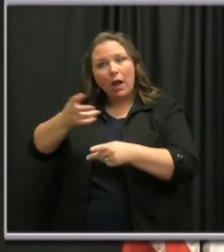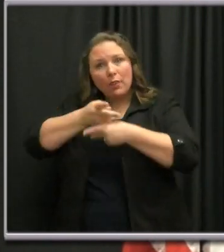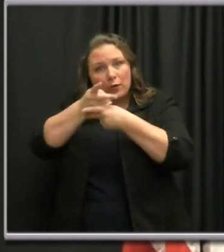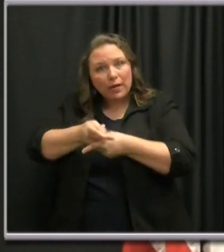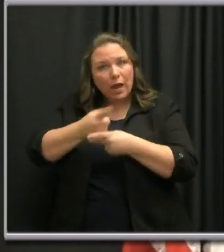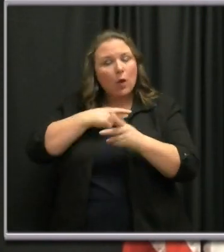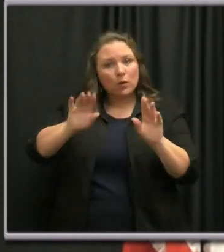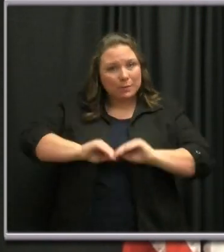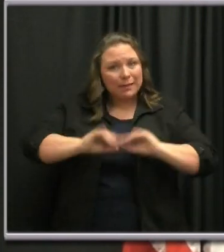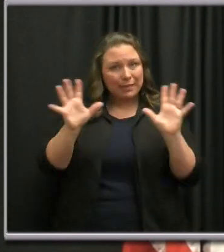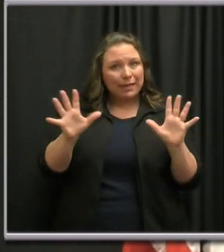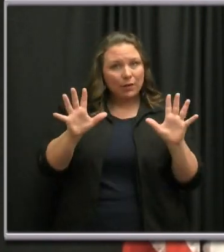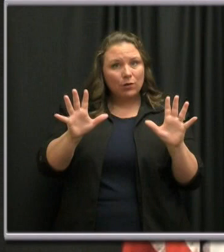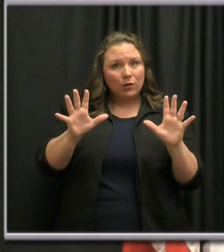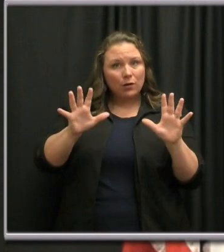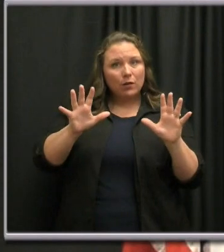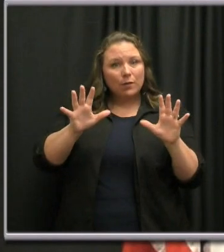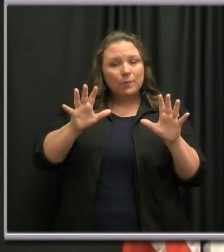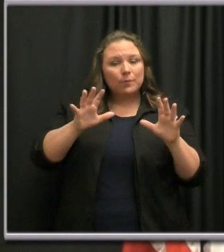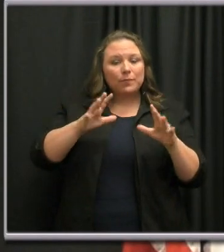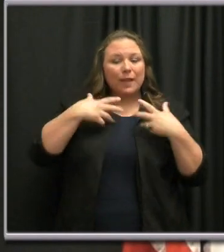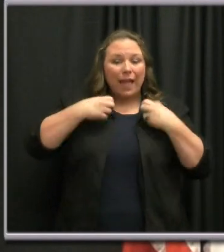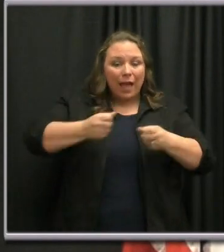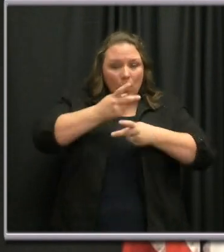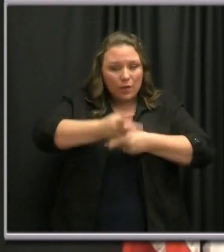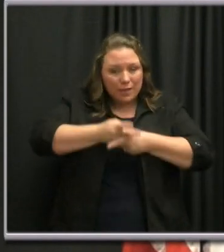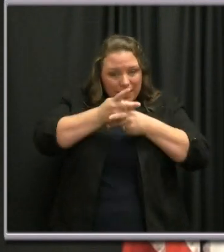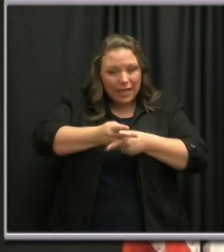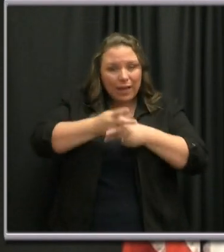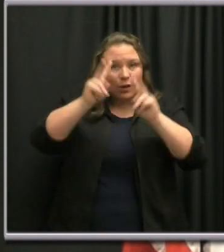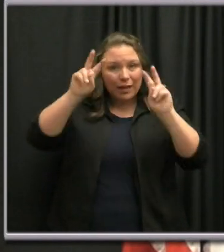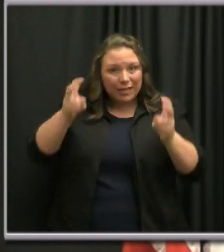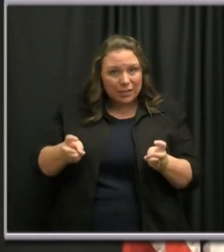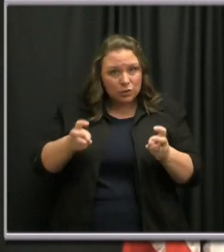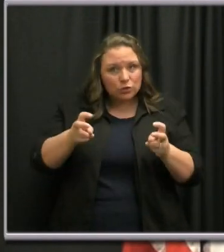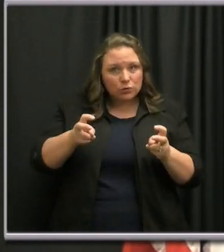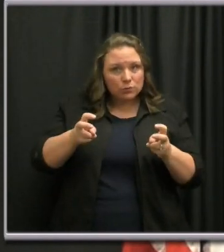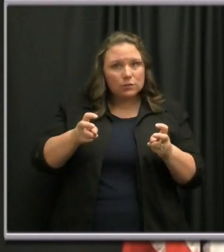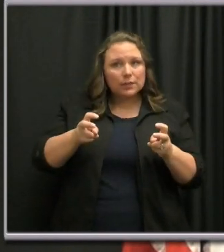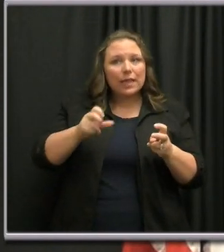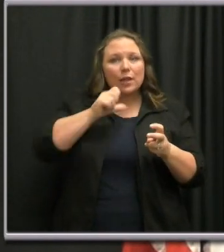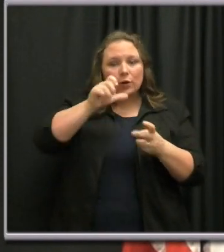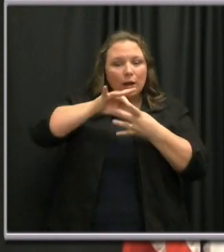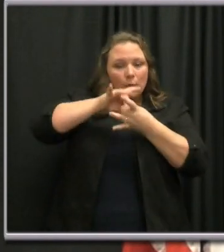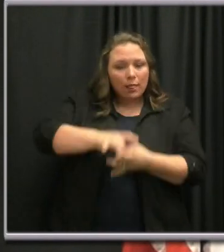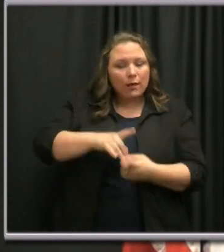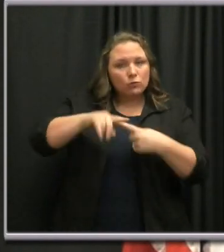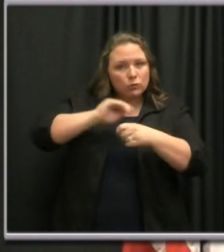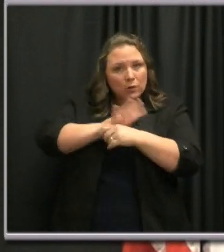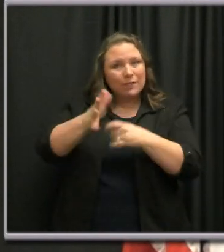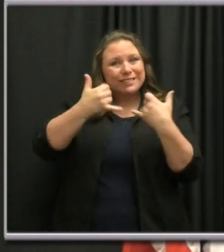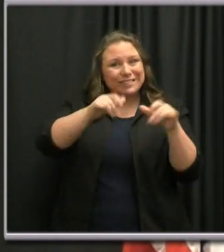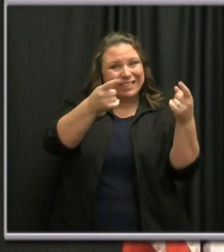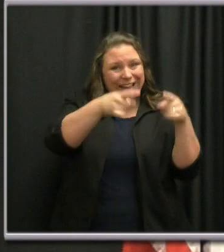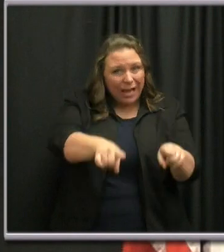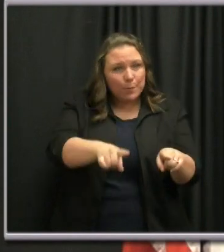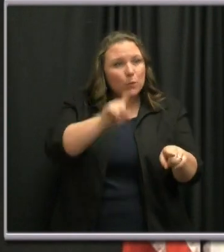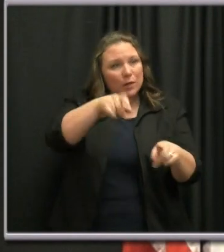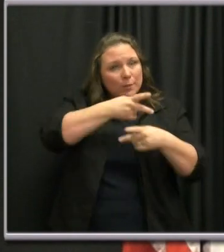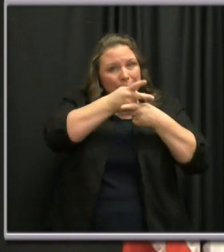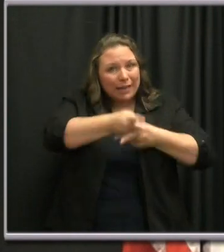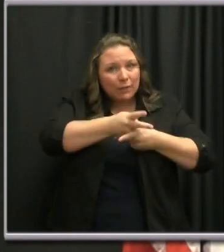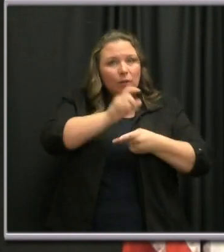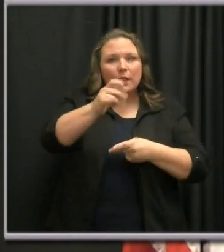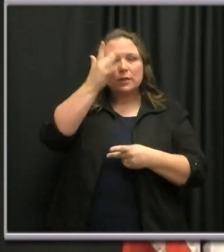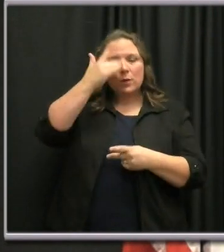want to be very clear. Healthcare issues besides COVID still happen, and we need to be very careful of that. So that's why we have